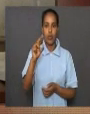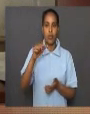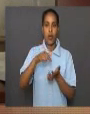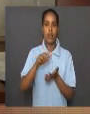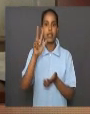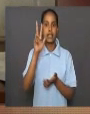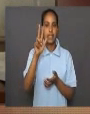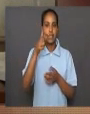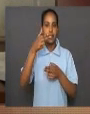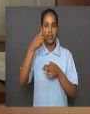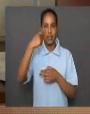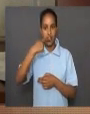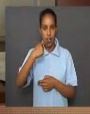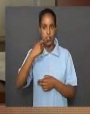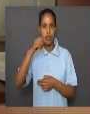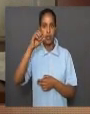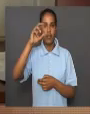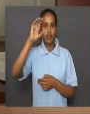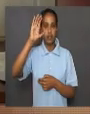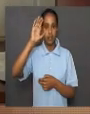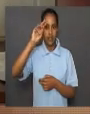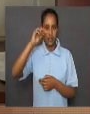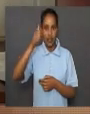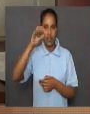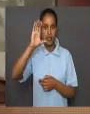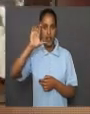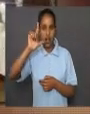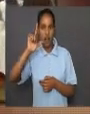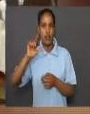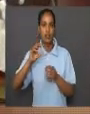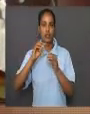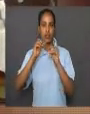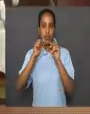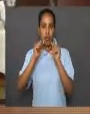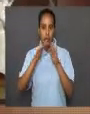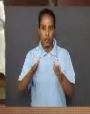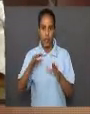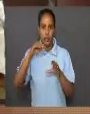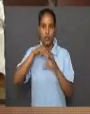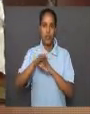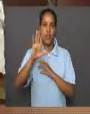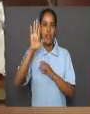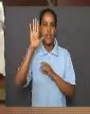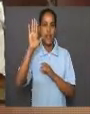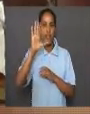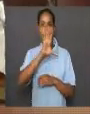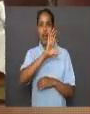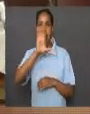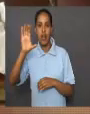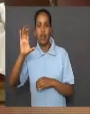12.3 grams of sodium chloride is dissolved in